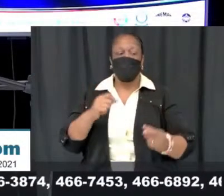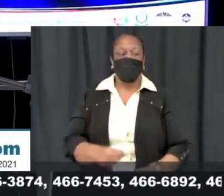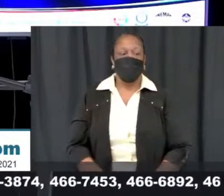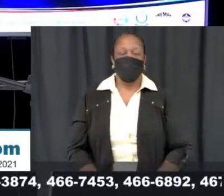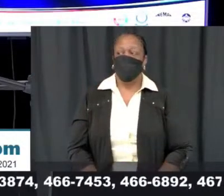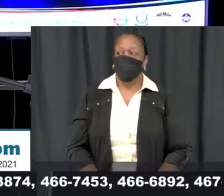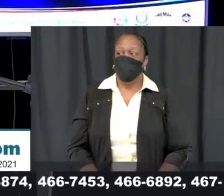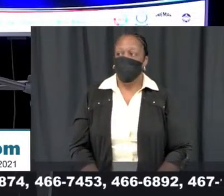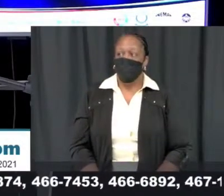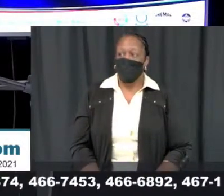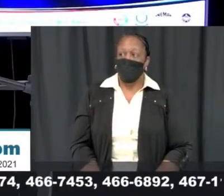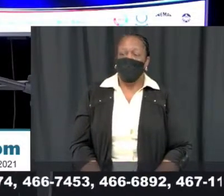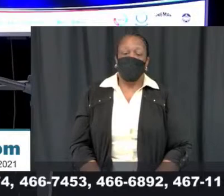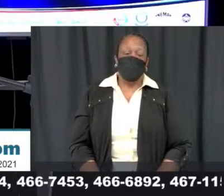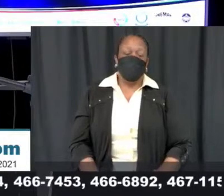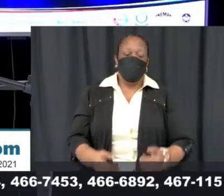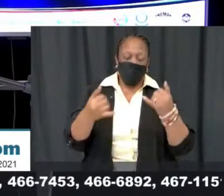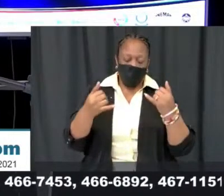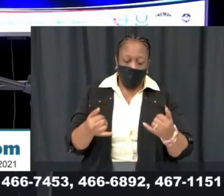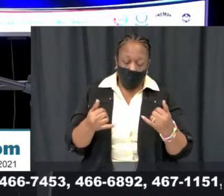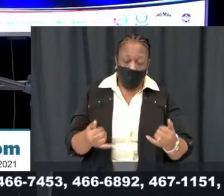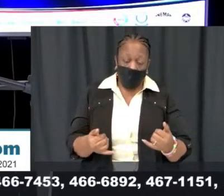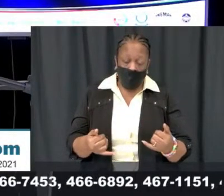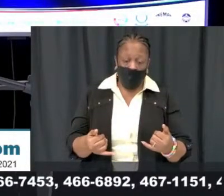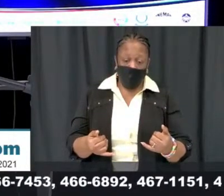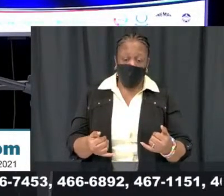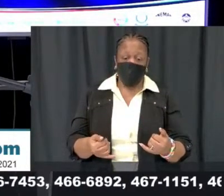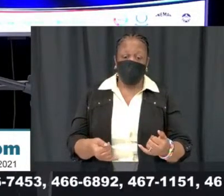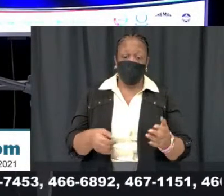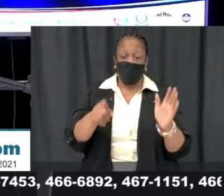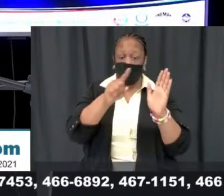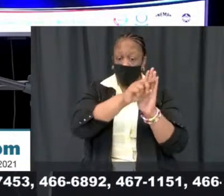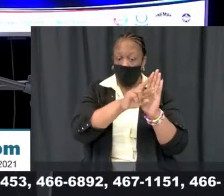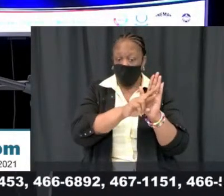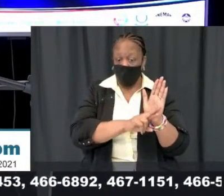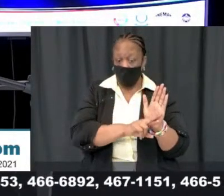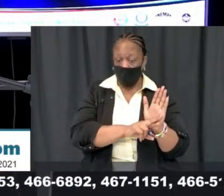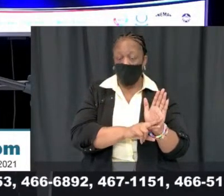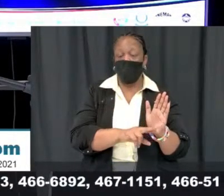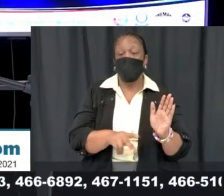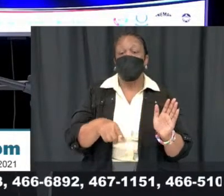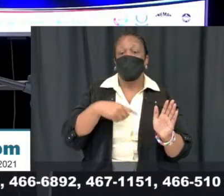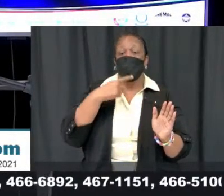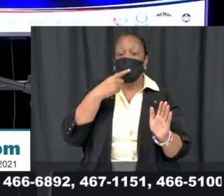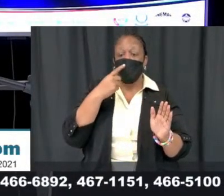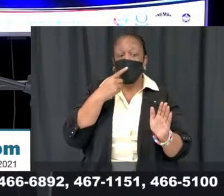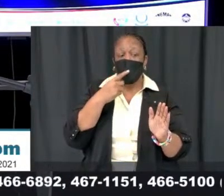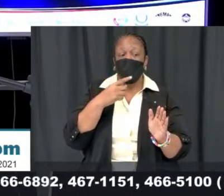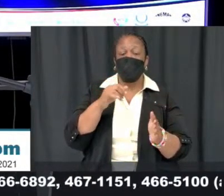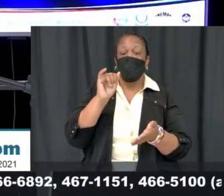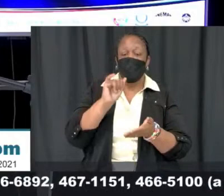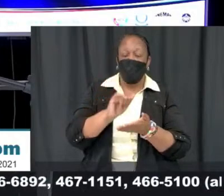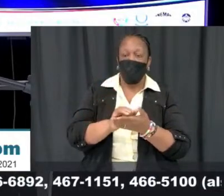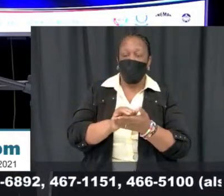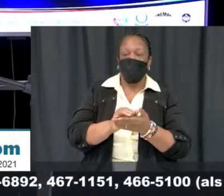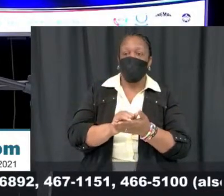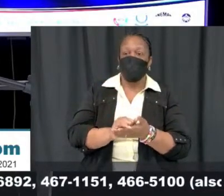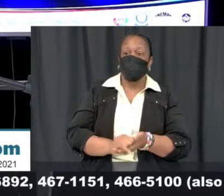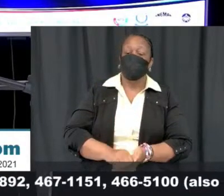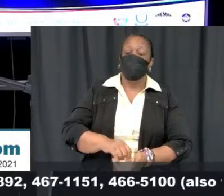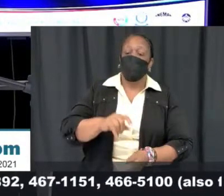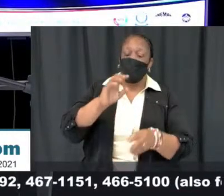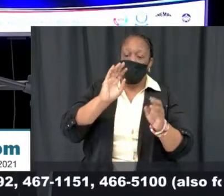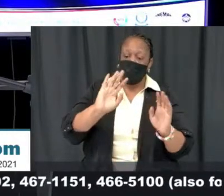current emergency powers regulation is intended to prevent the kind of contact among persons that could lead to